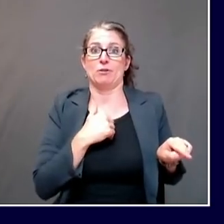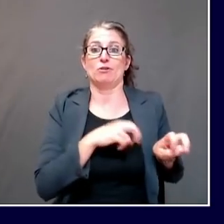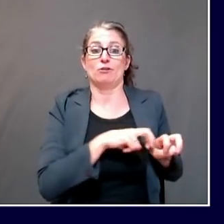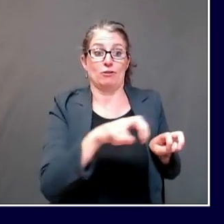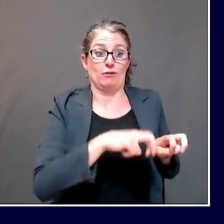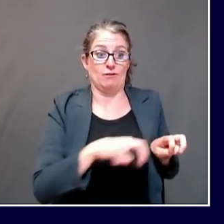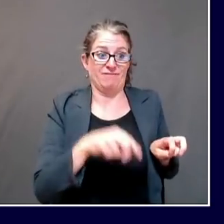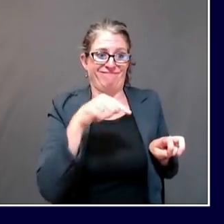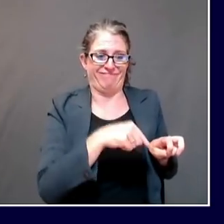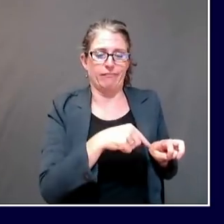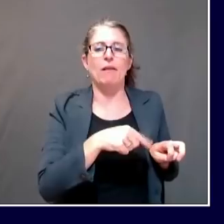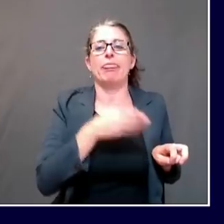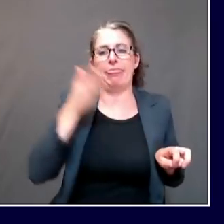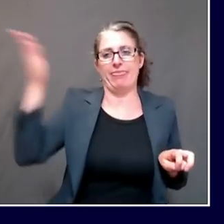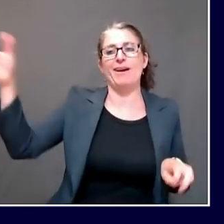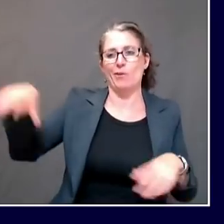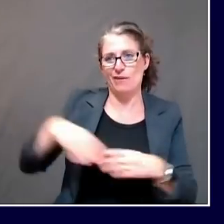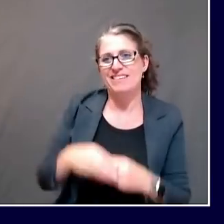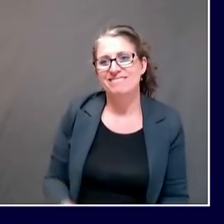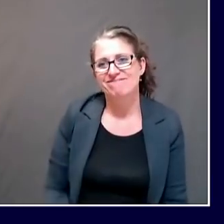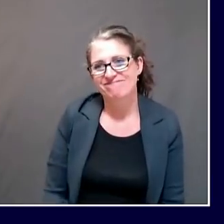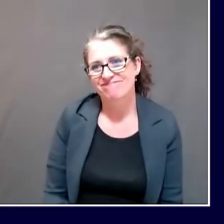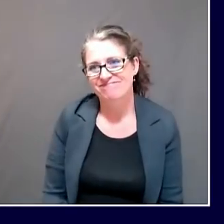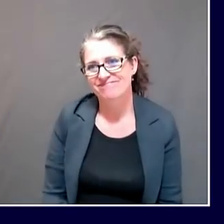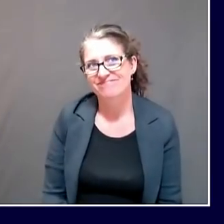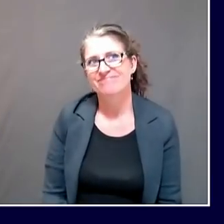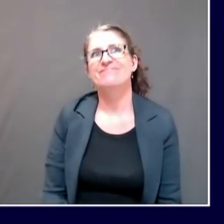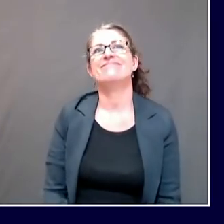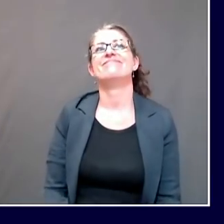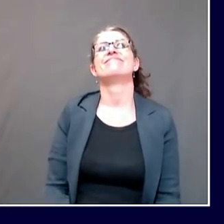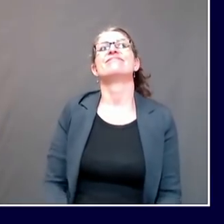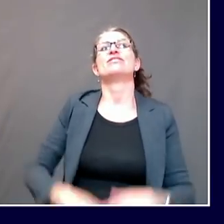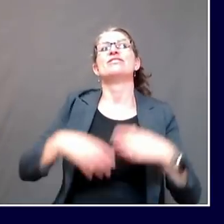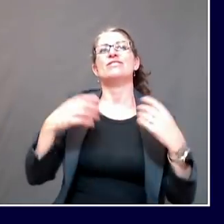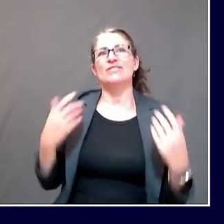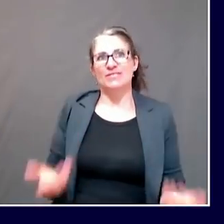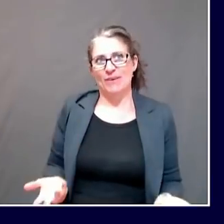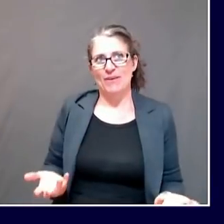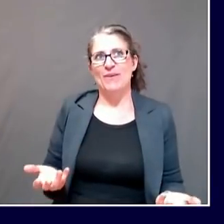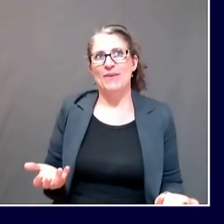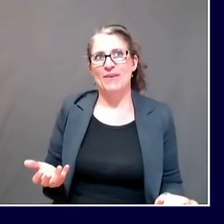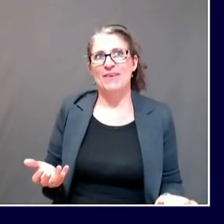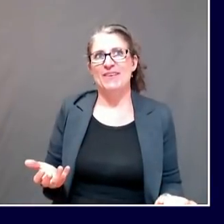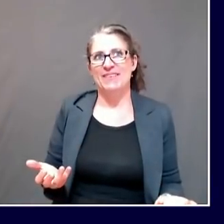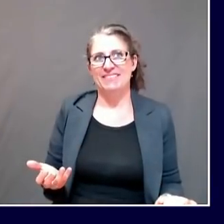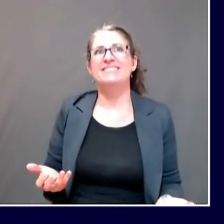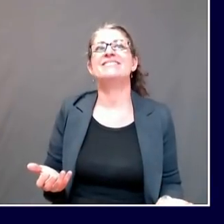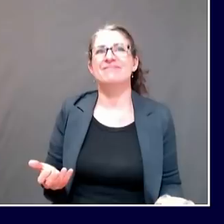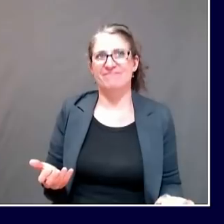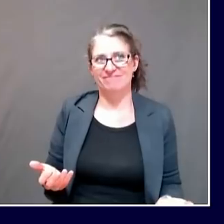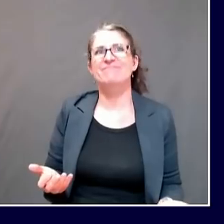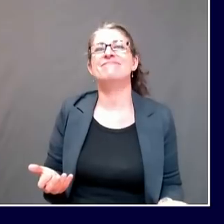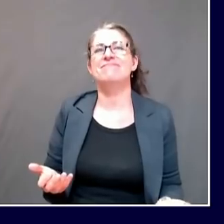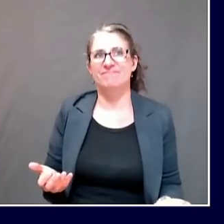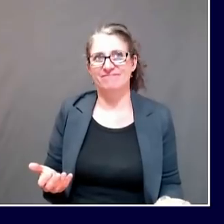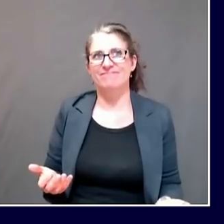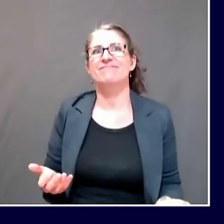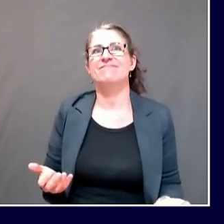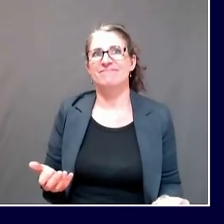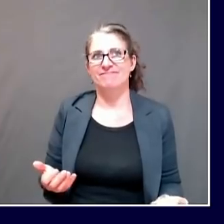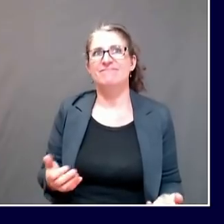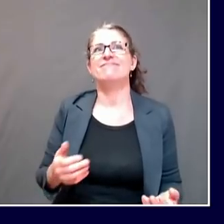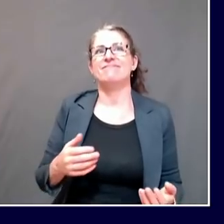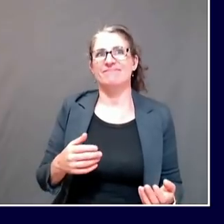per a press release that the church itself put out on September 8th. What we're doing right now is trying to line up when